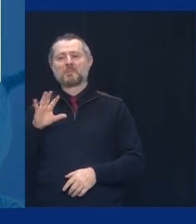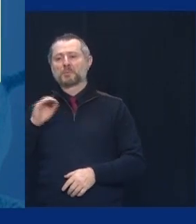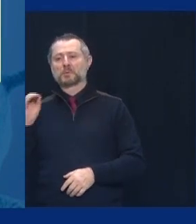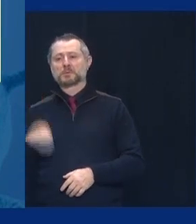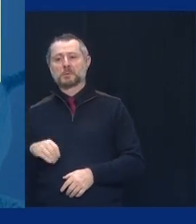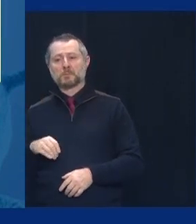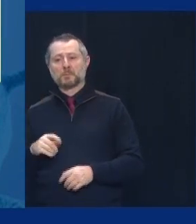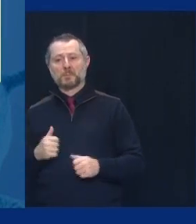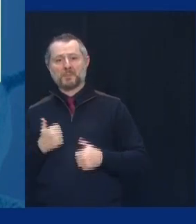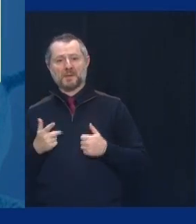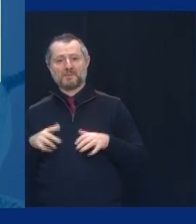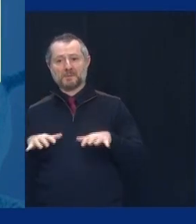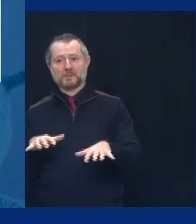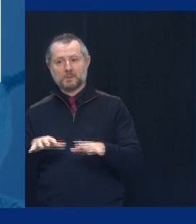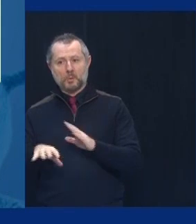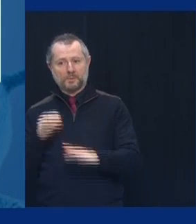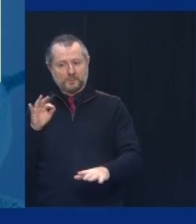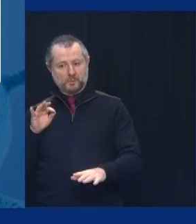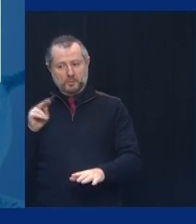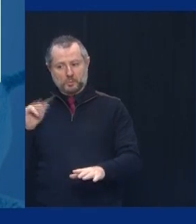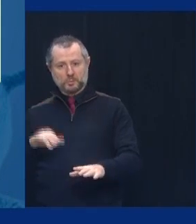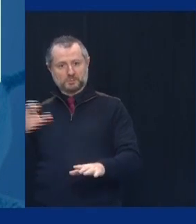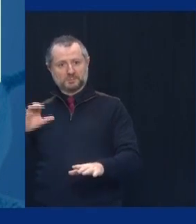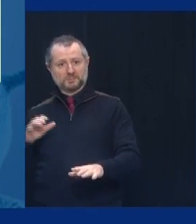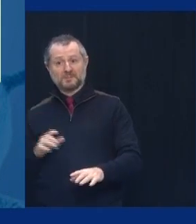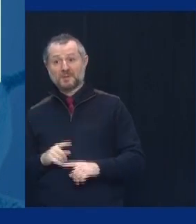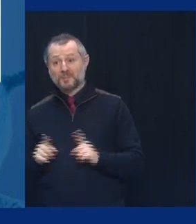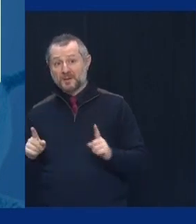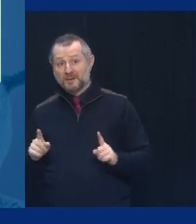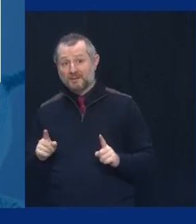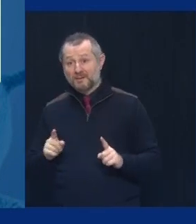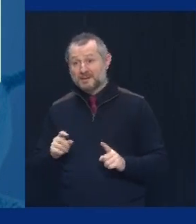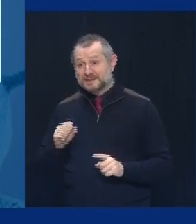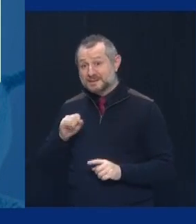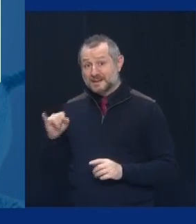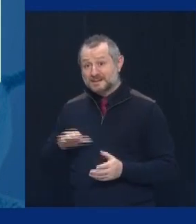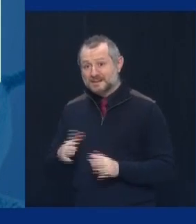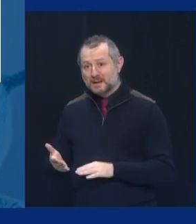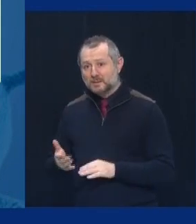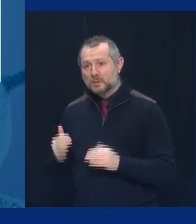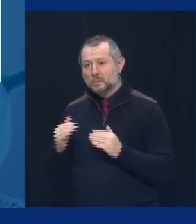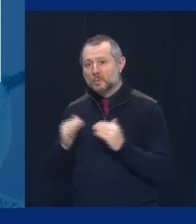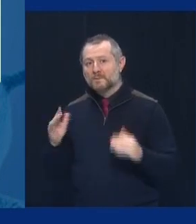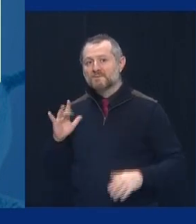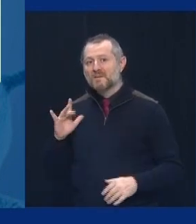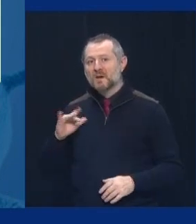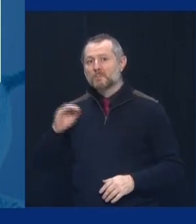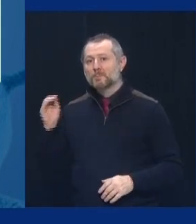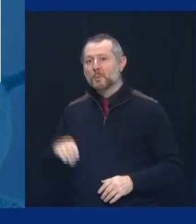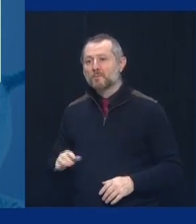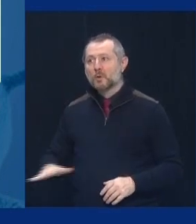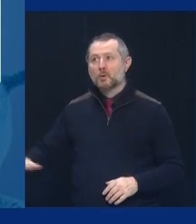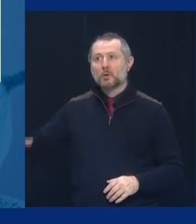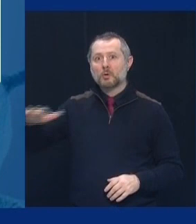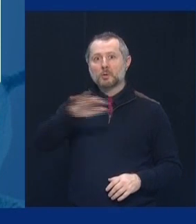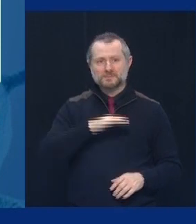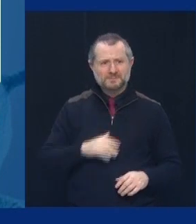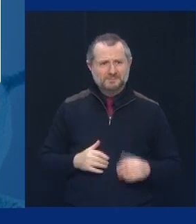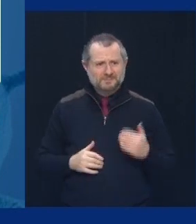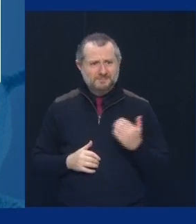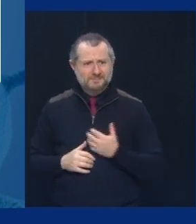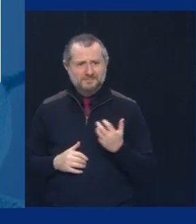City, even though they're only 5% of the population. Staten Island has one of the highest